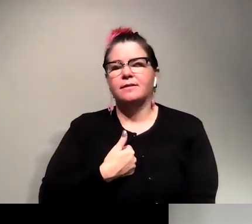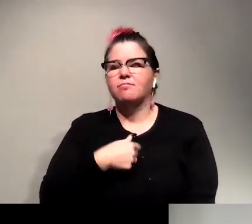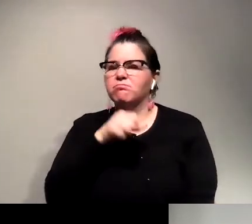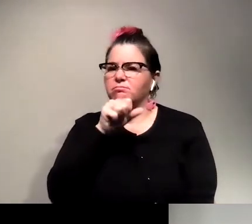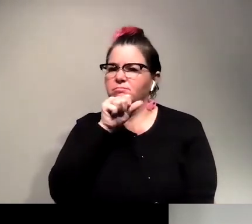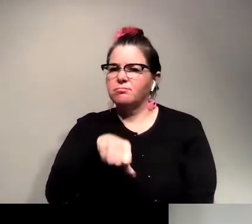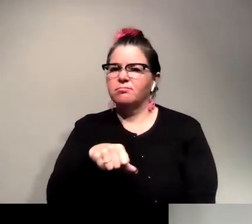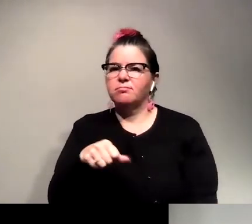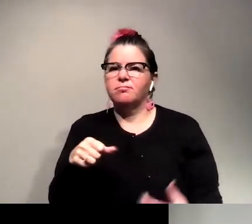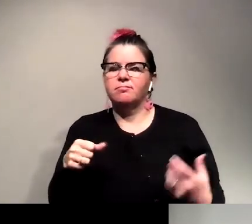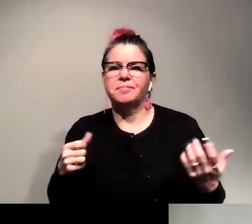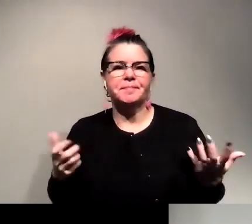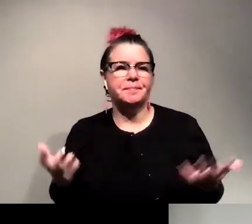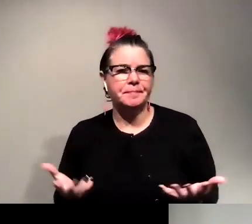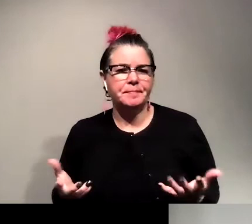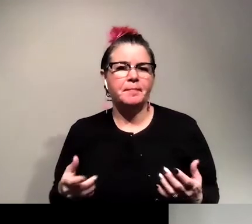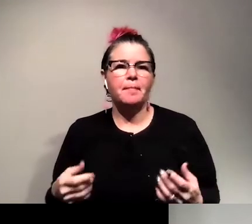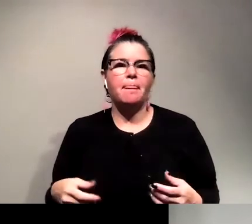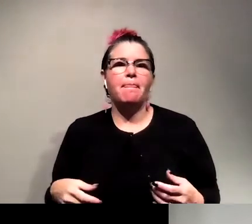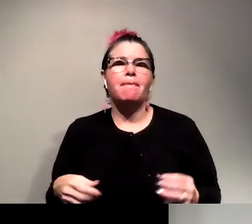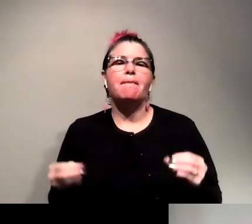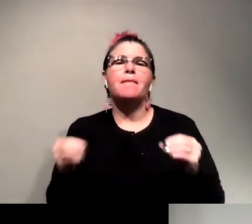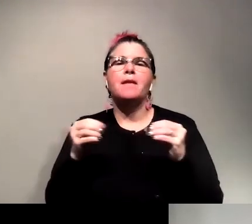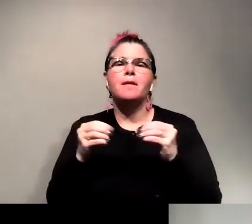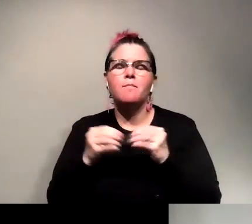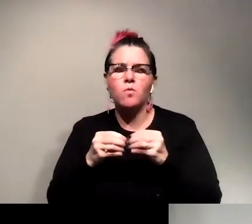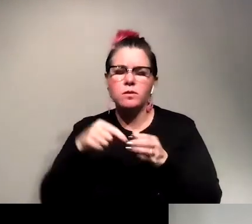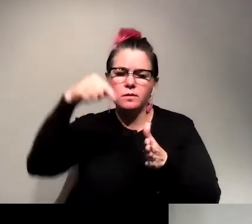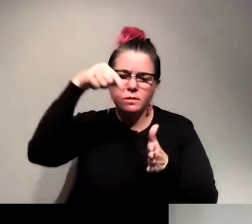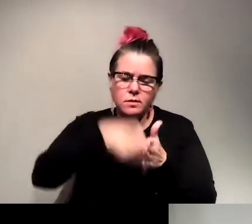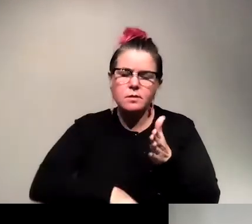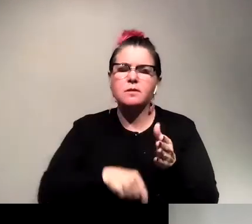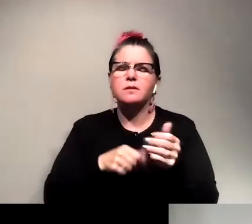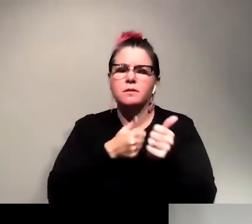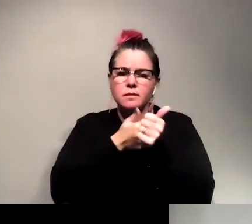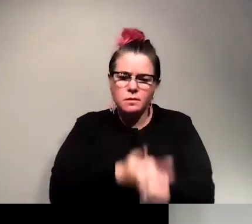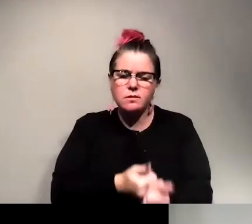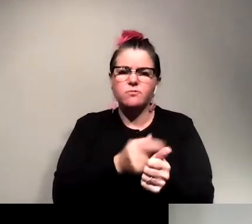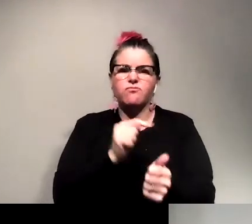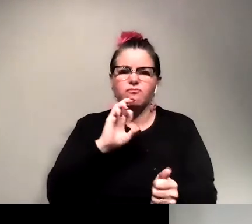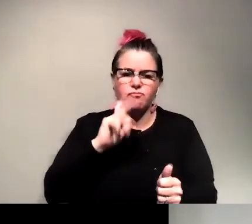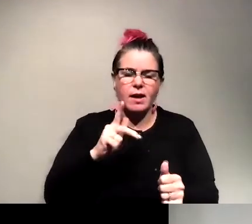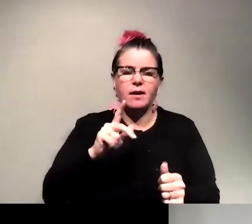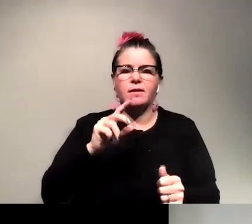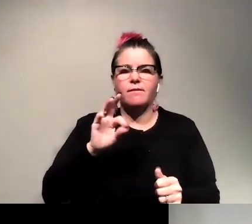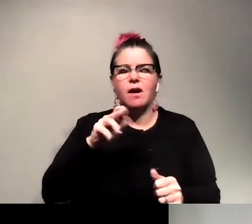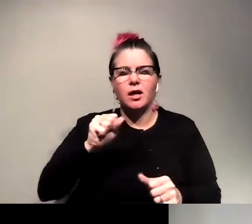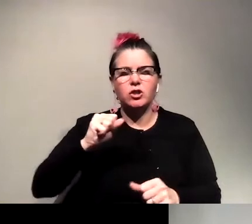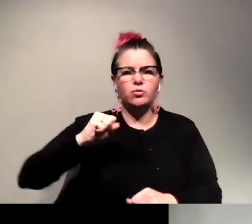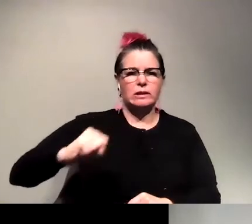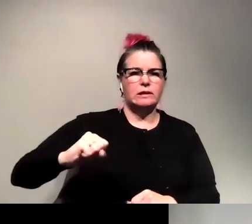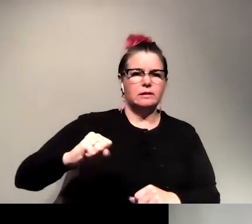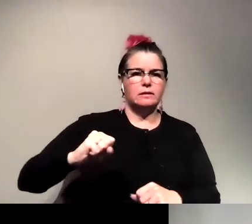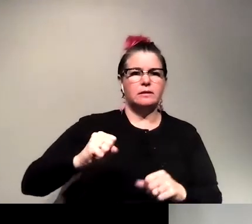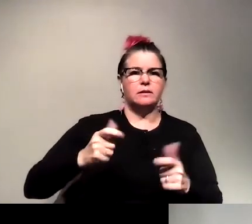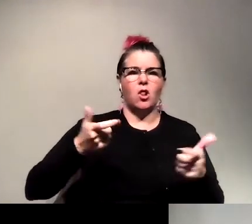to do more intense tracking of fungicide resistance over a